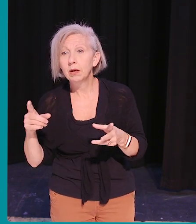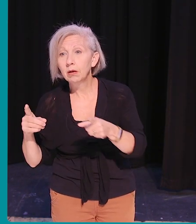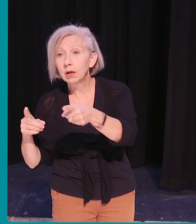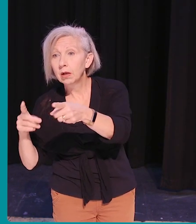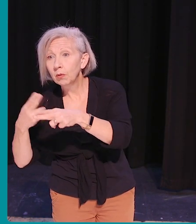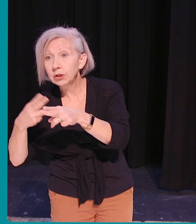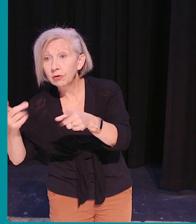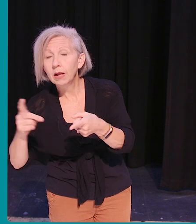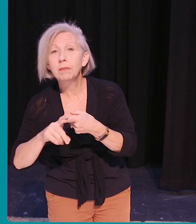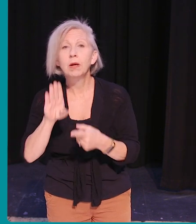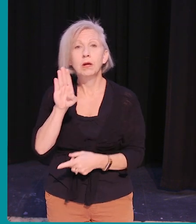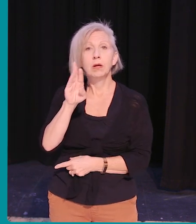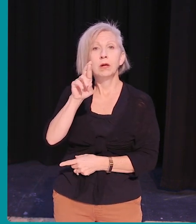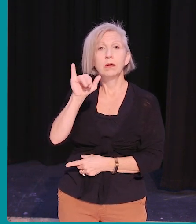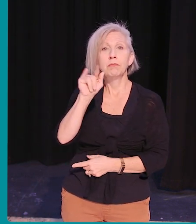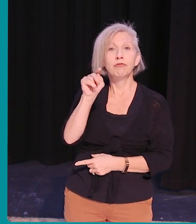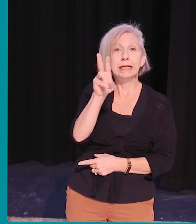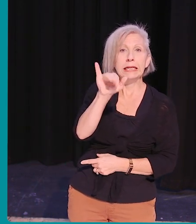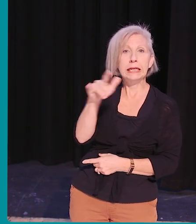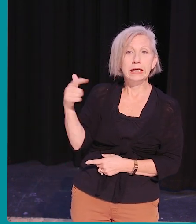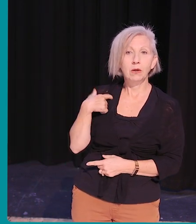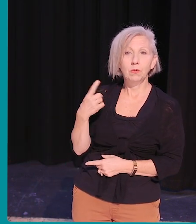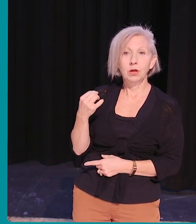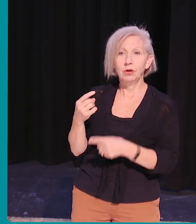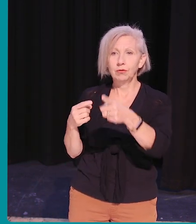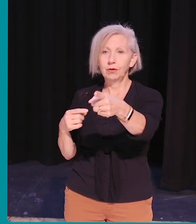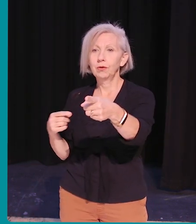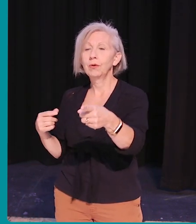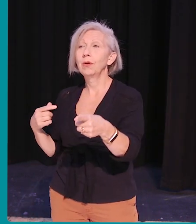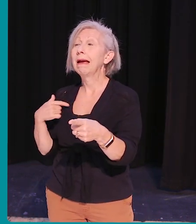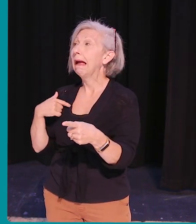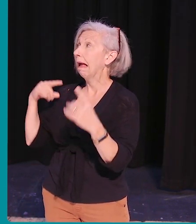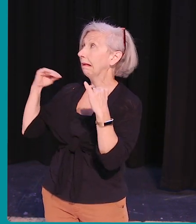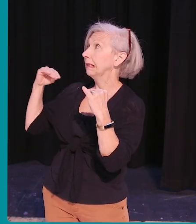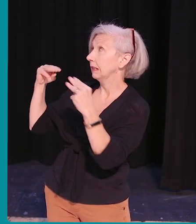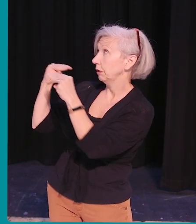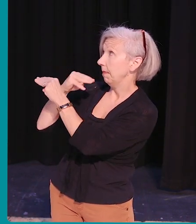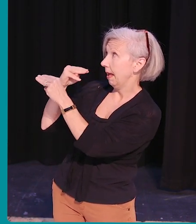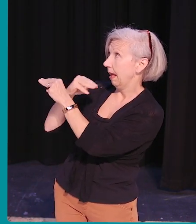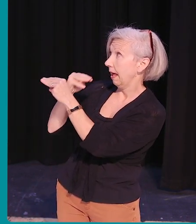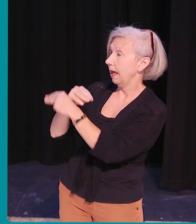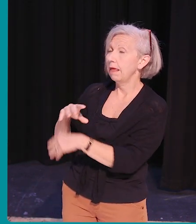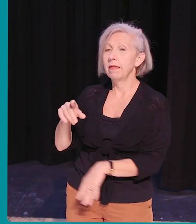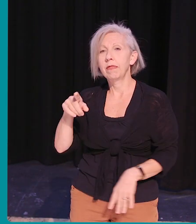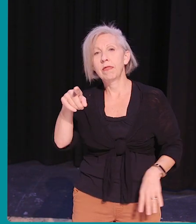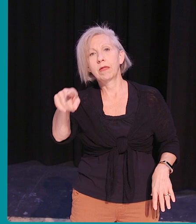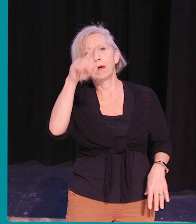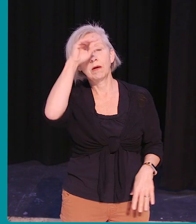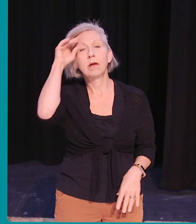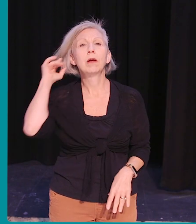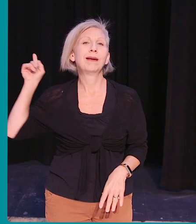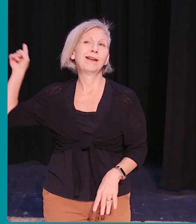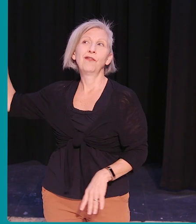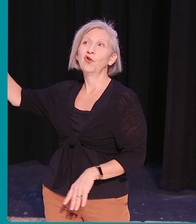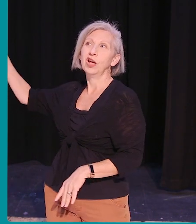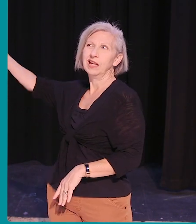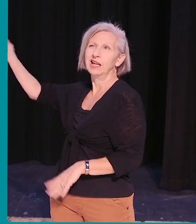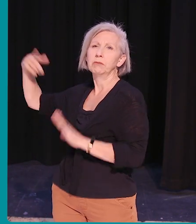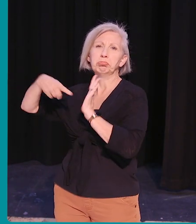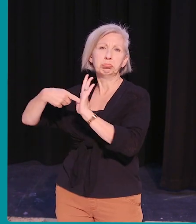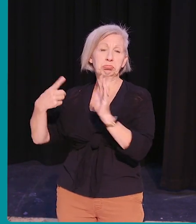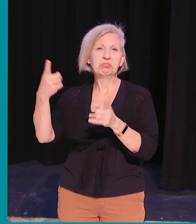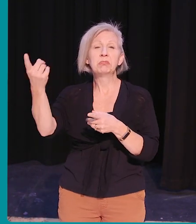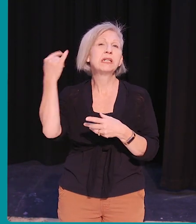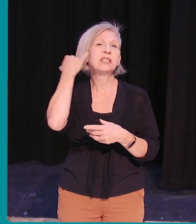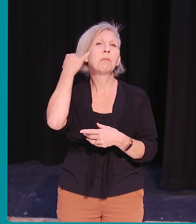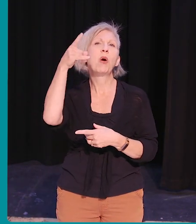What? Brittany, what do you do, Brittany? Teach math? Nice. All right. Brittany, for sake of this argument, let's say that you worked at a